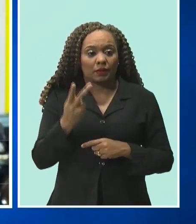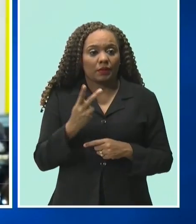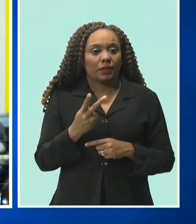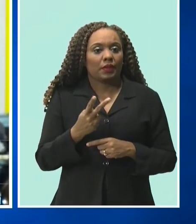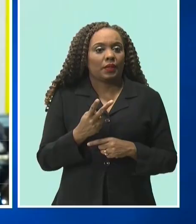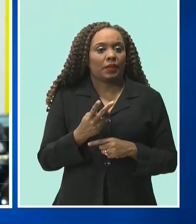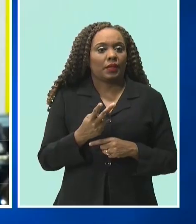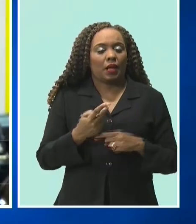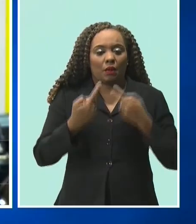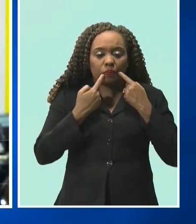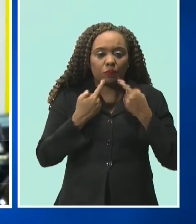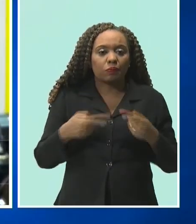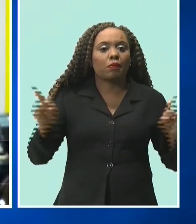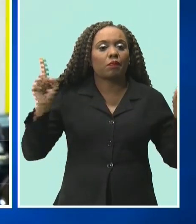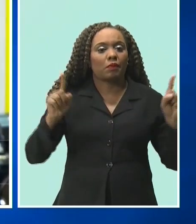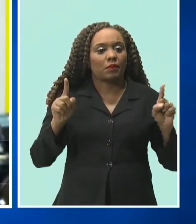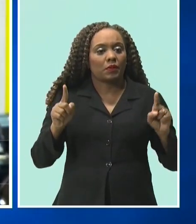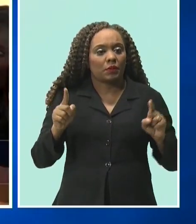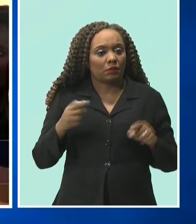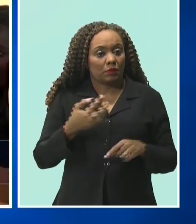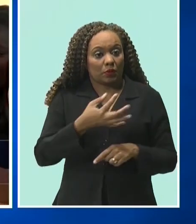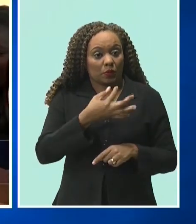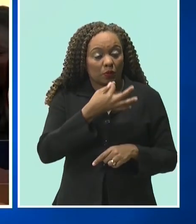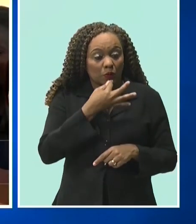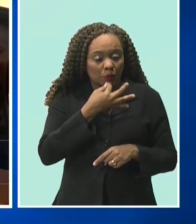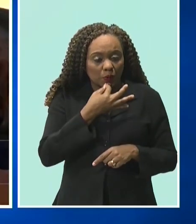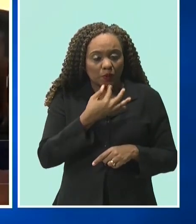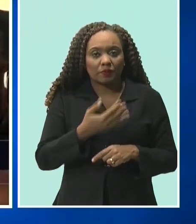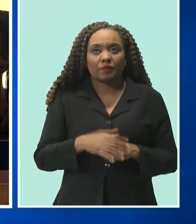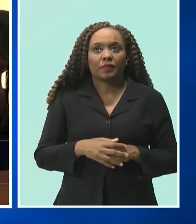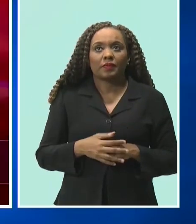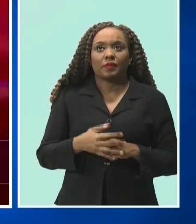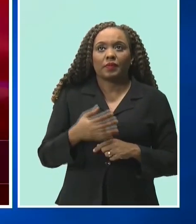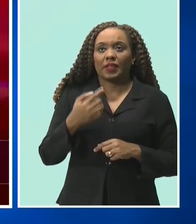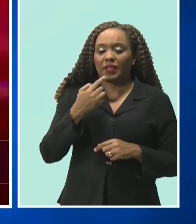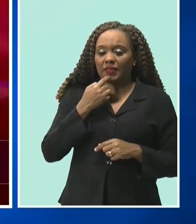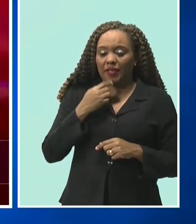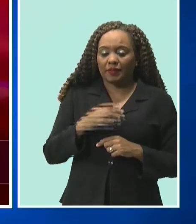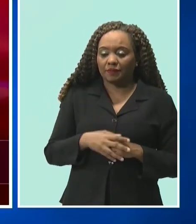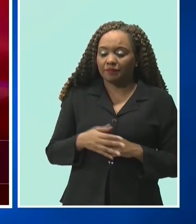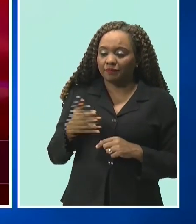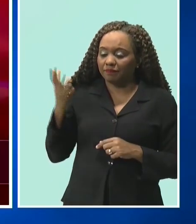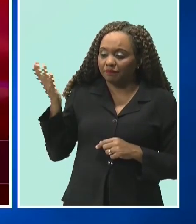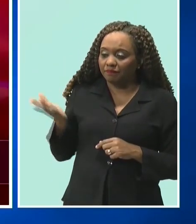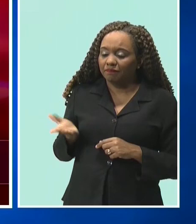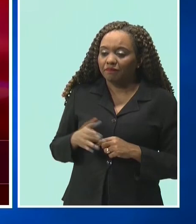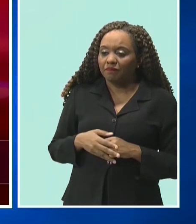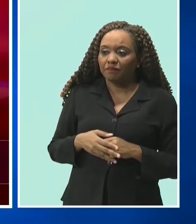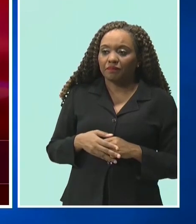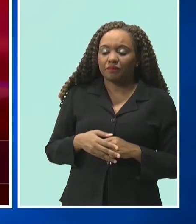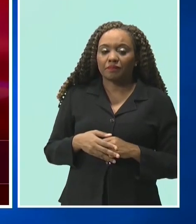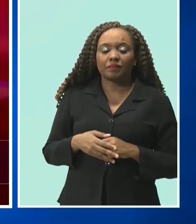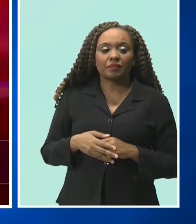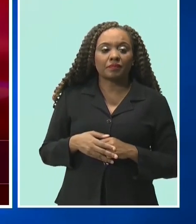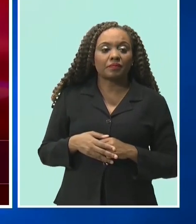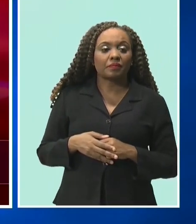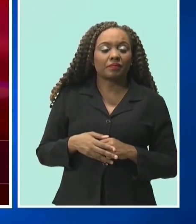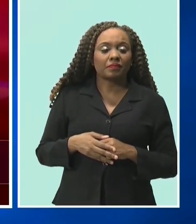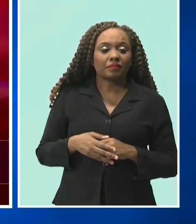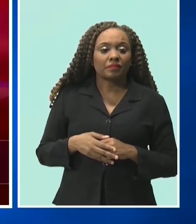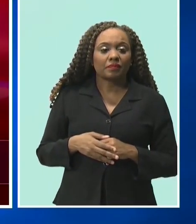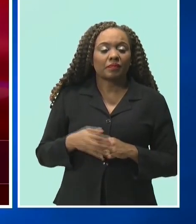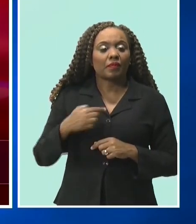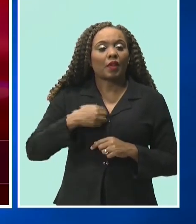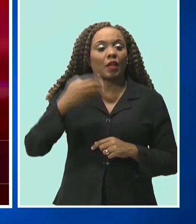and regional elections anytime soon, the attorney asserted. What I know is that the